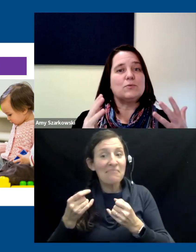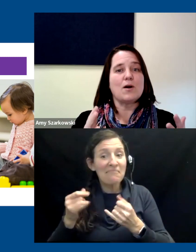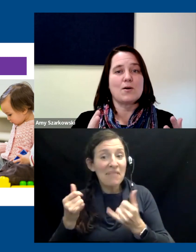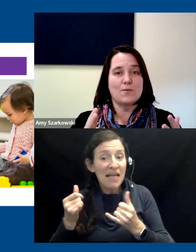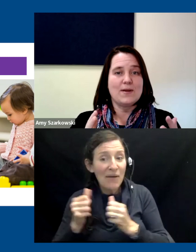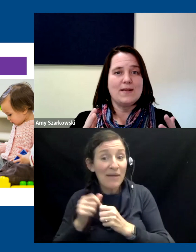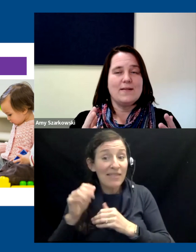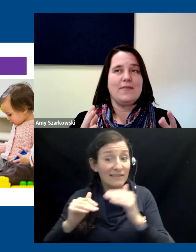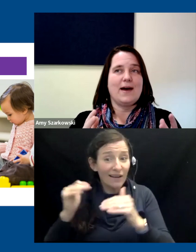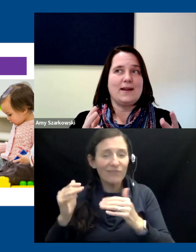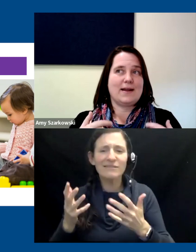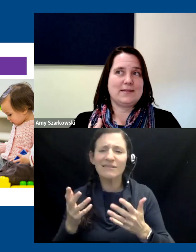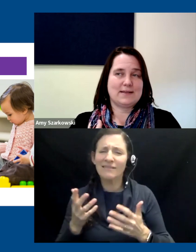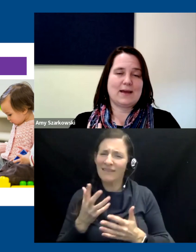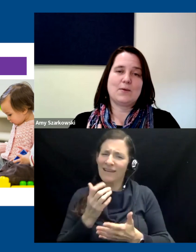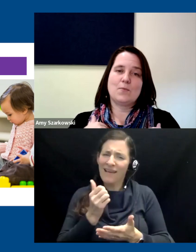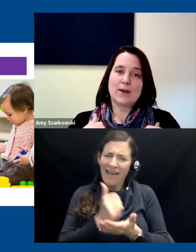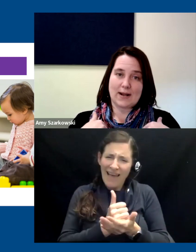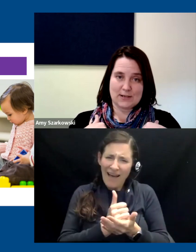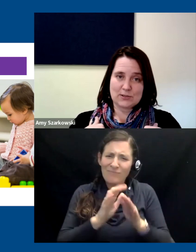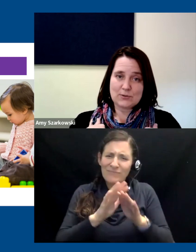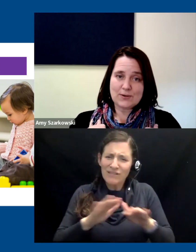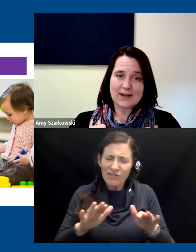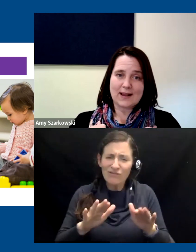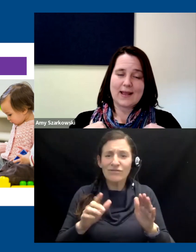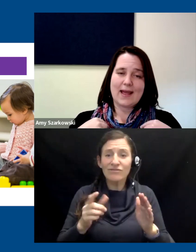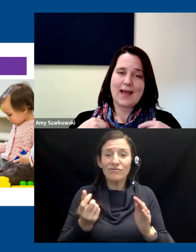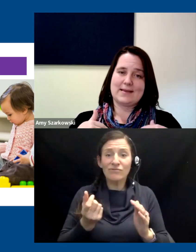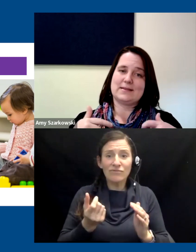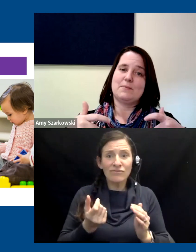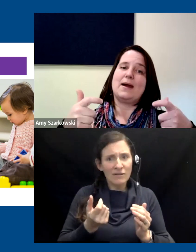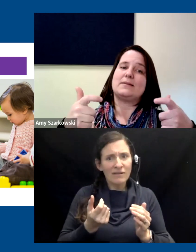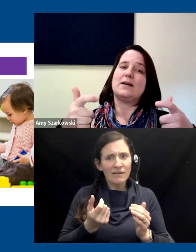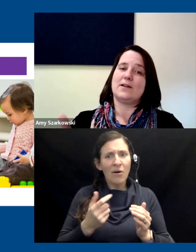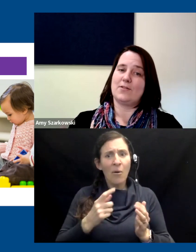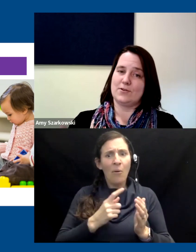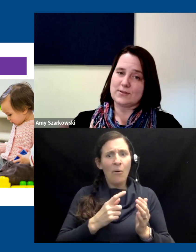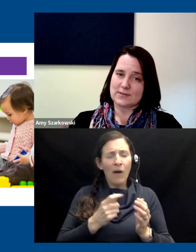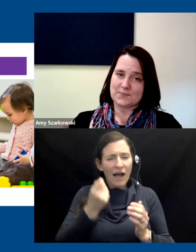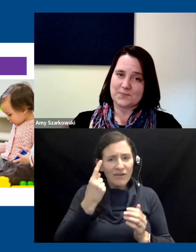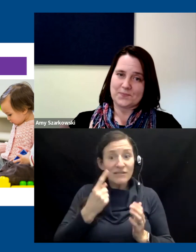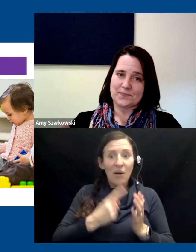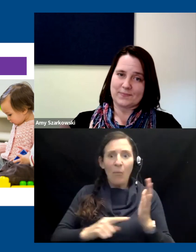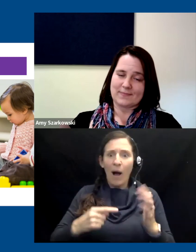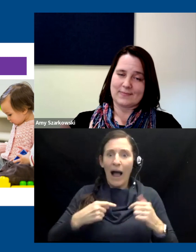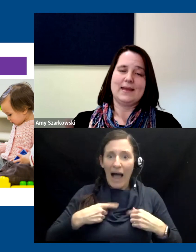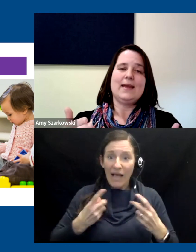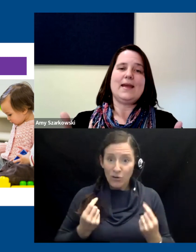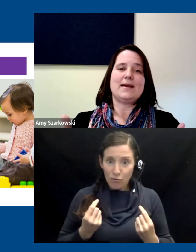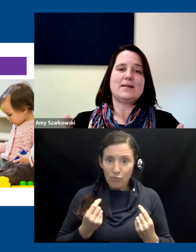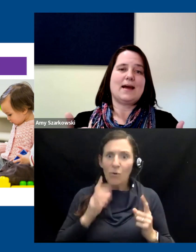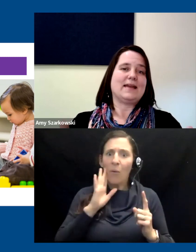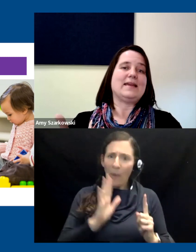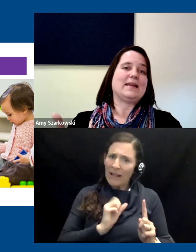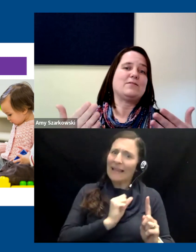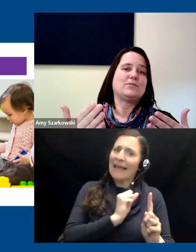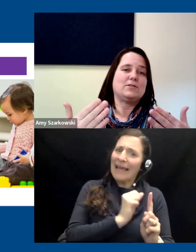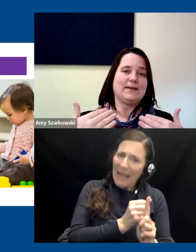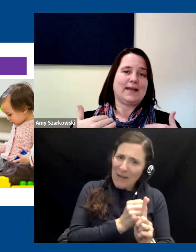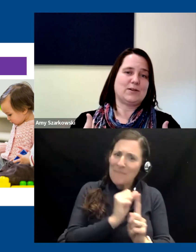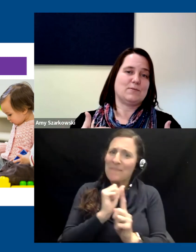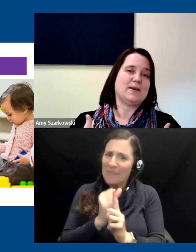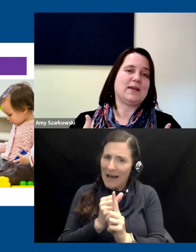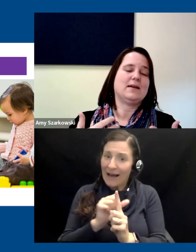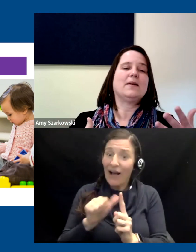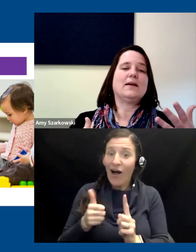to grow that idea that what I do has an impact on others, and I can get others